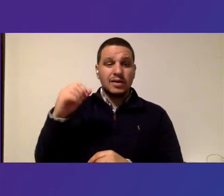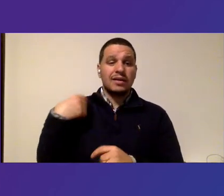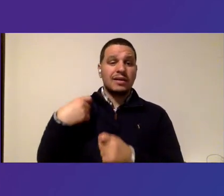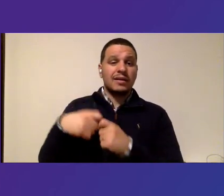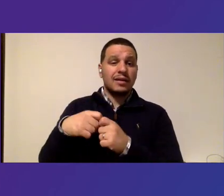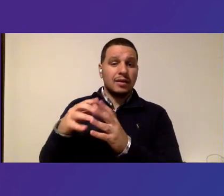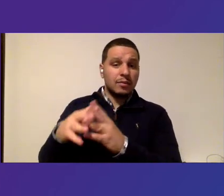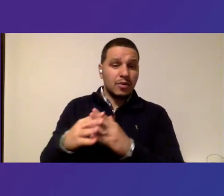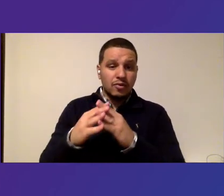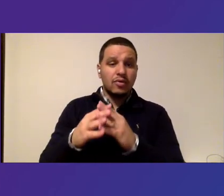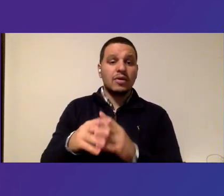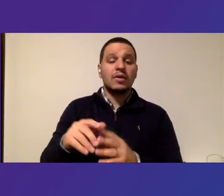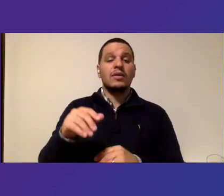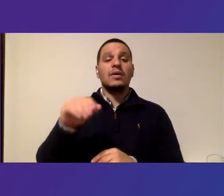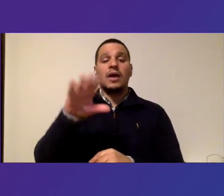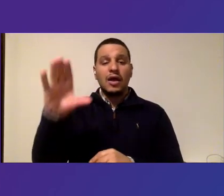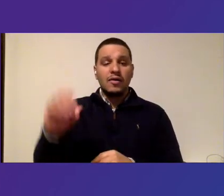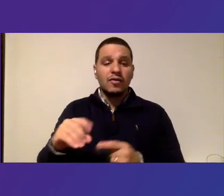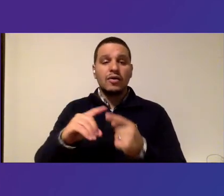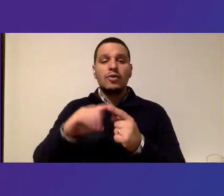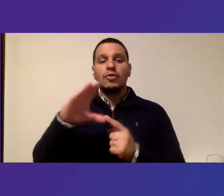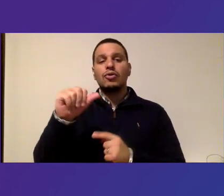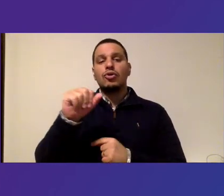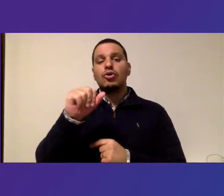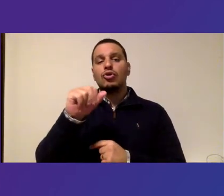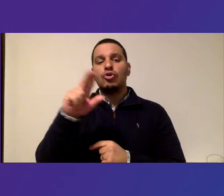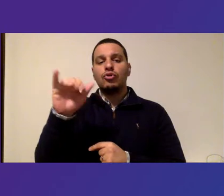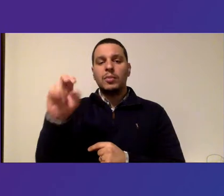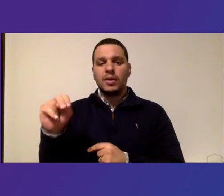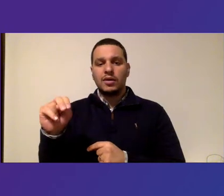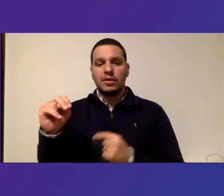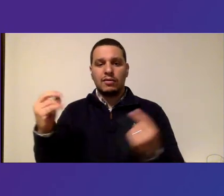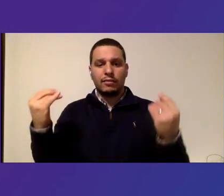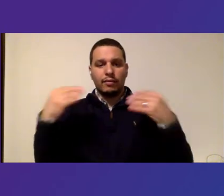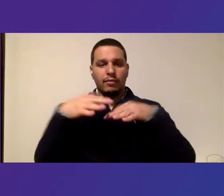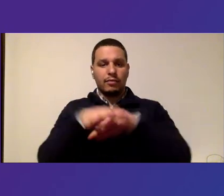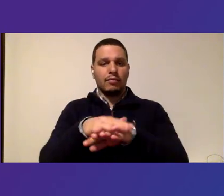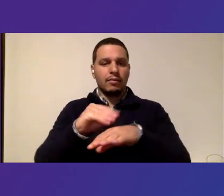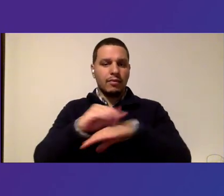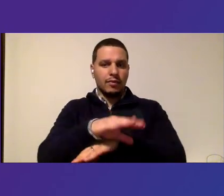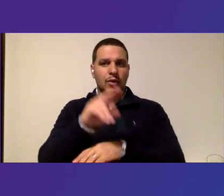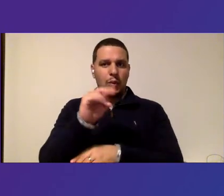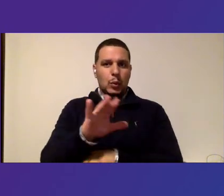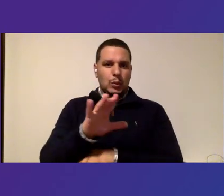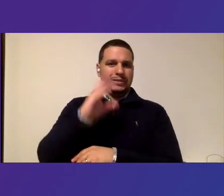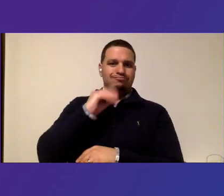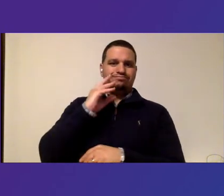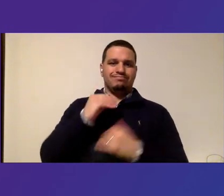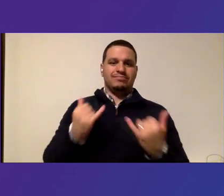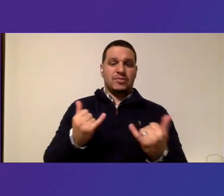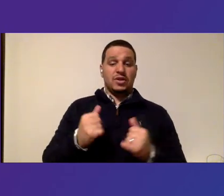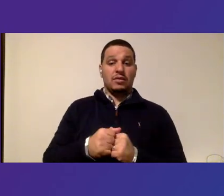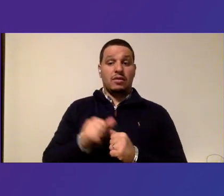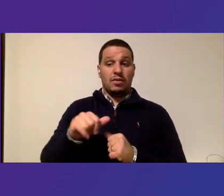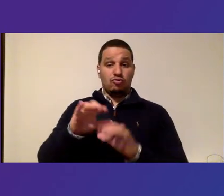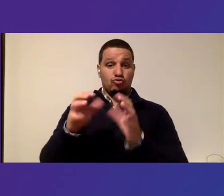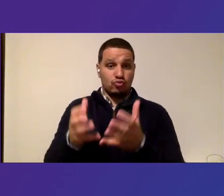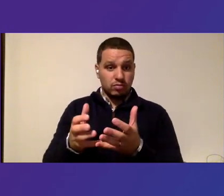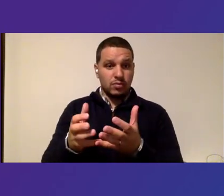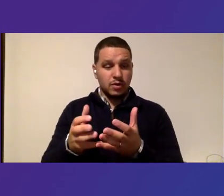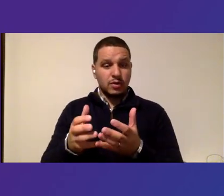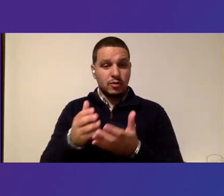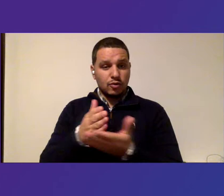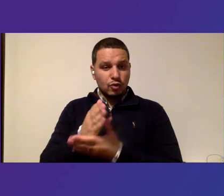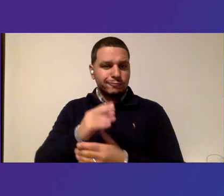and the Caribbean, and how they have shaped the New York City that we know and experience. These groups have endured living through